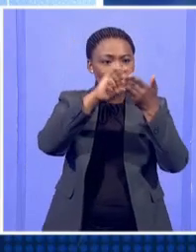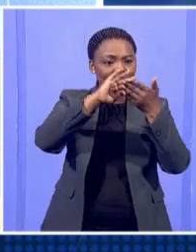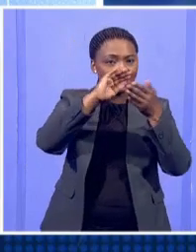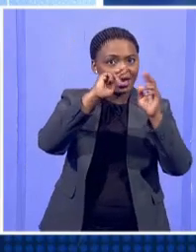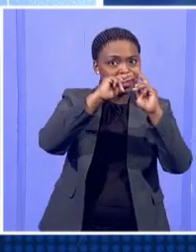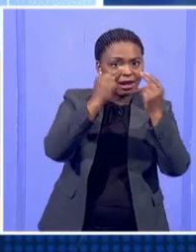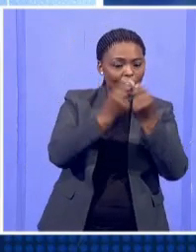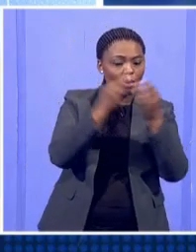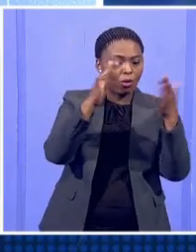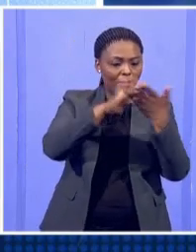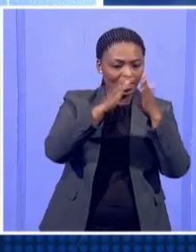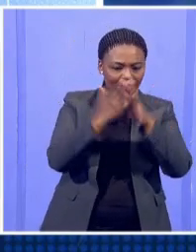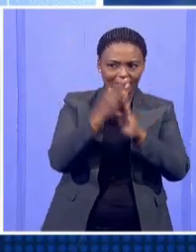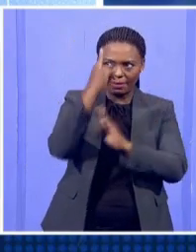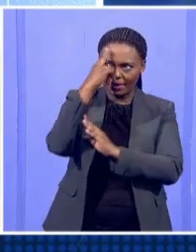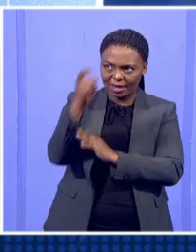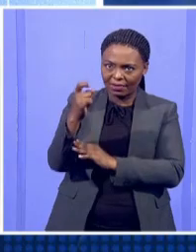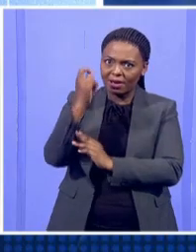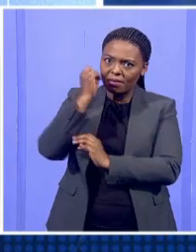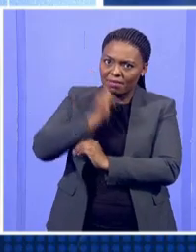a man can be in that position.